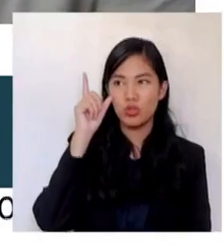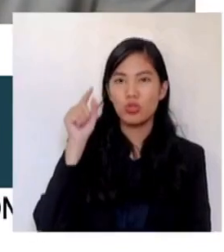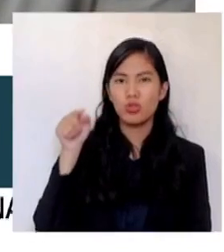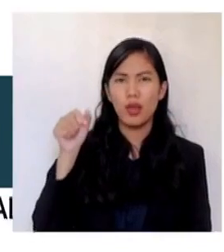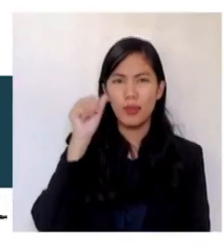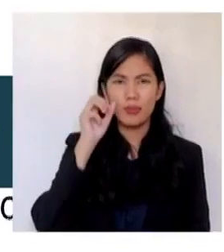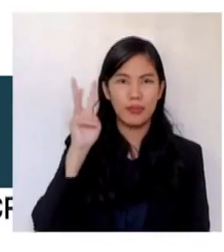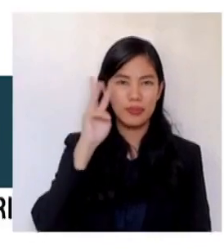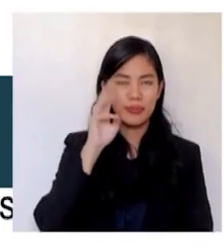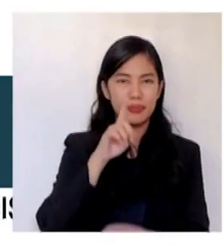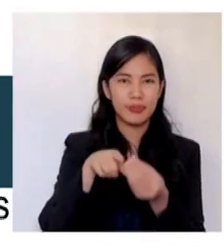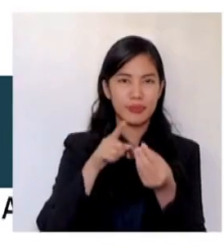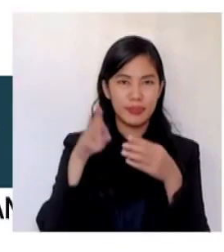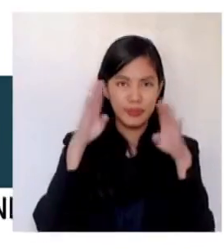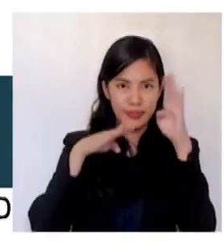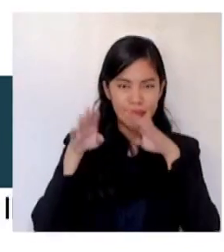issue